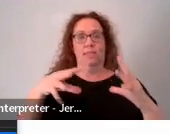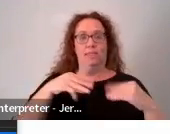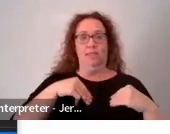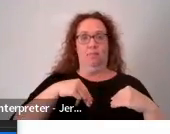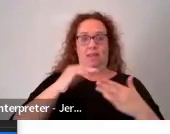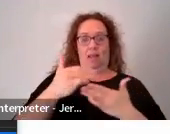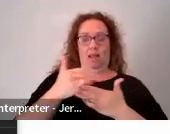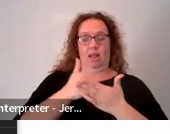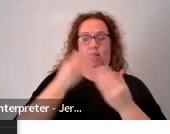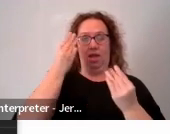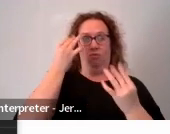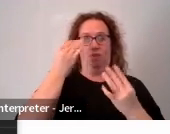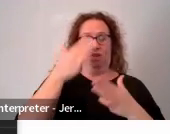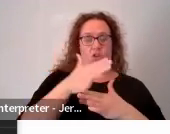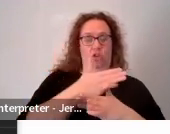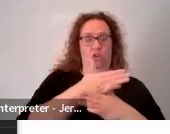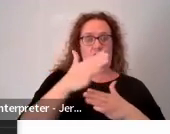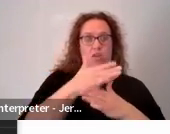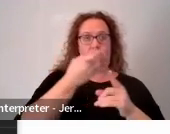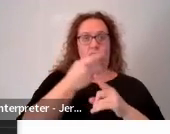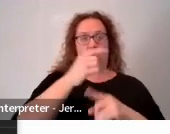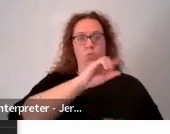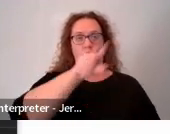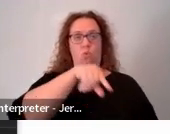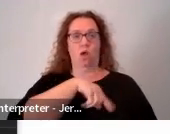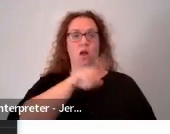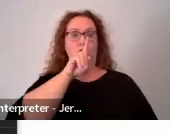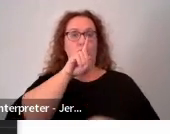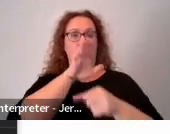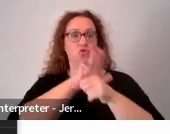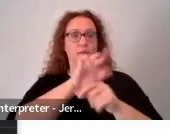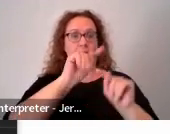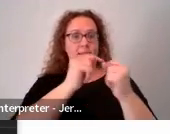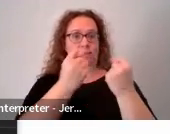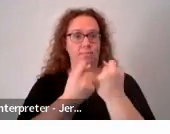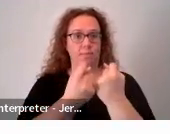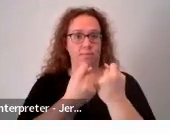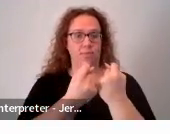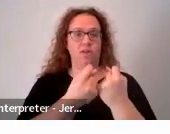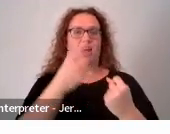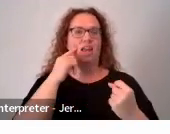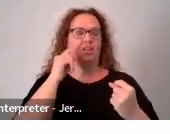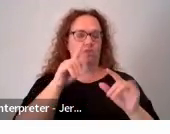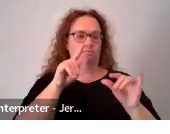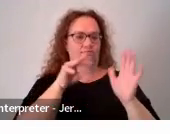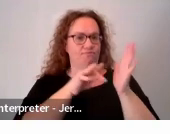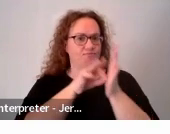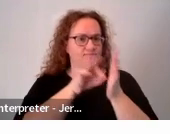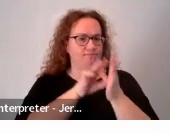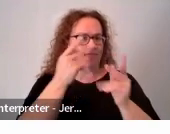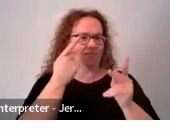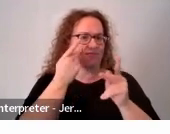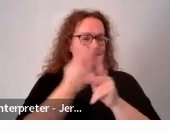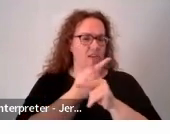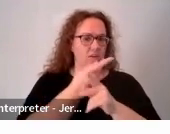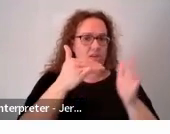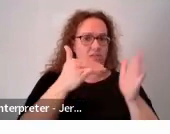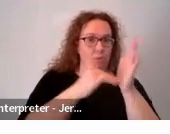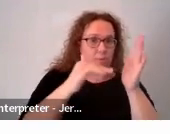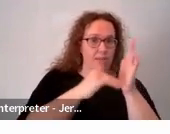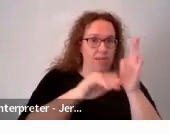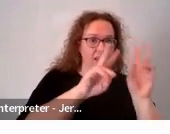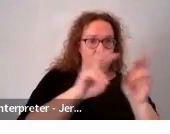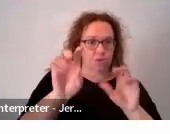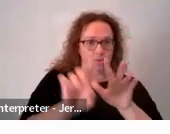the data that's shared by the quality assurance team to track any trends. I think it's possible